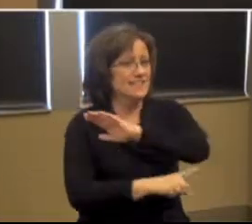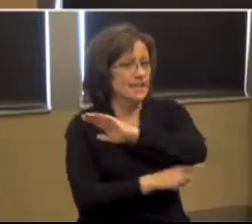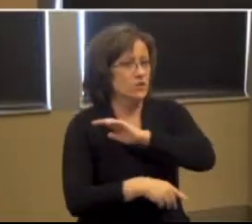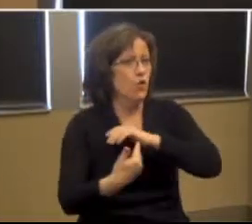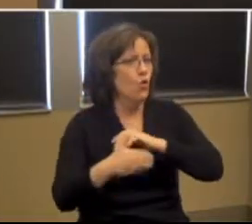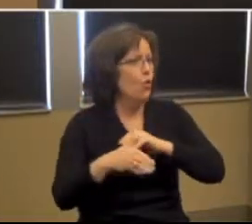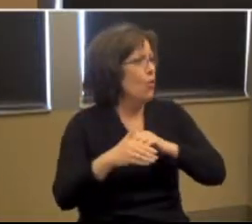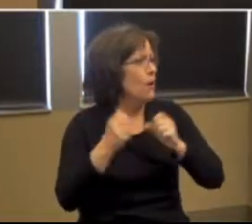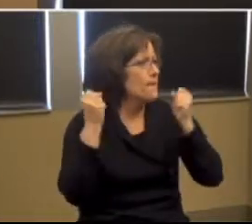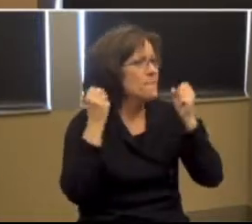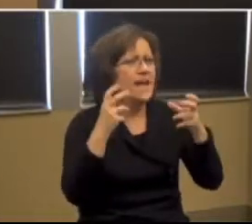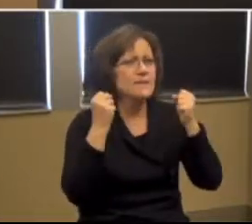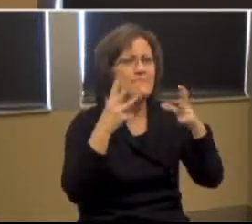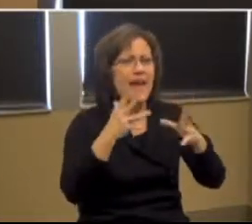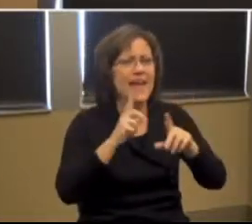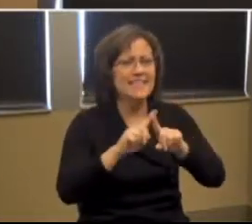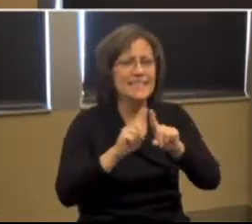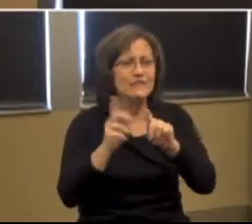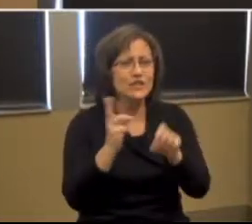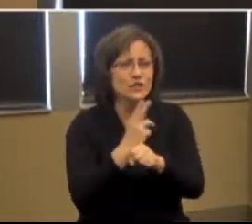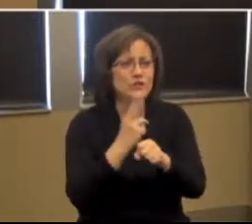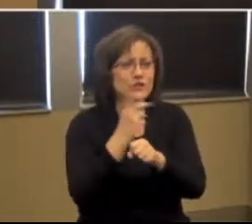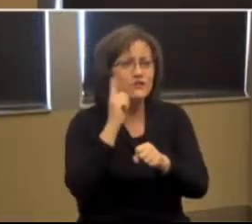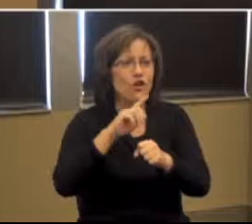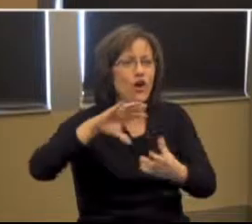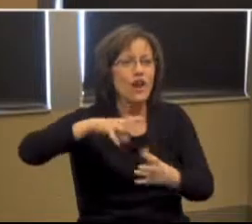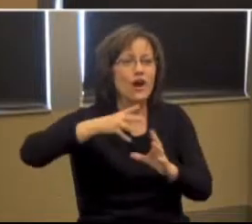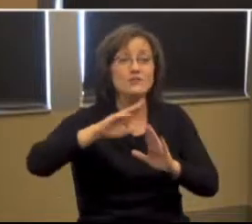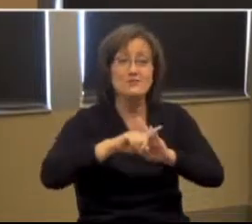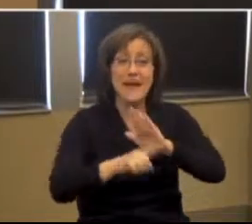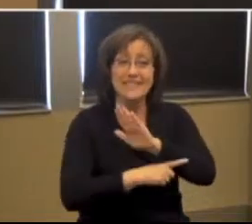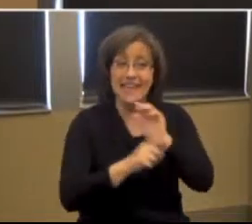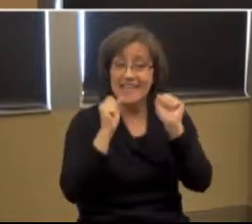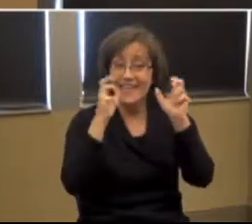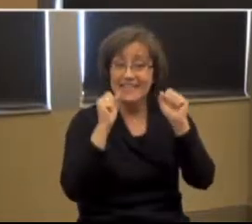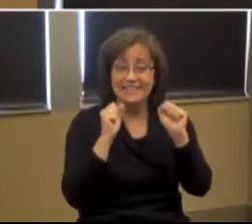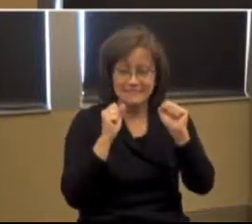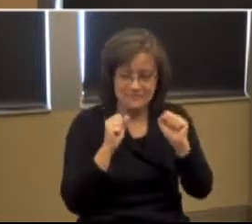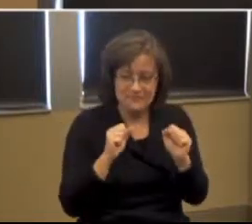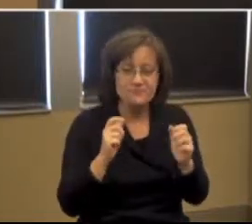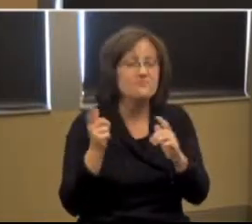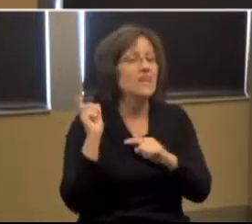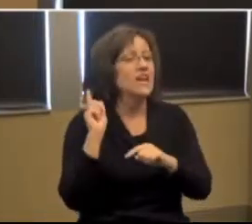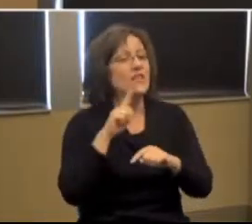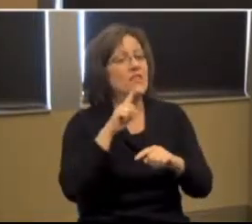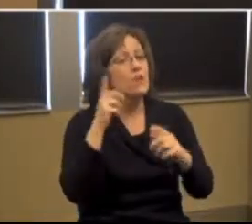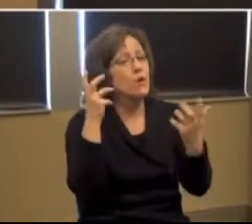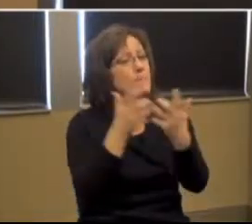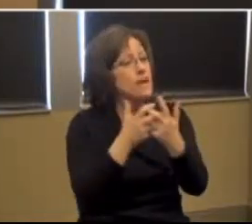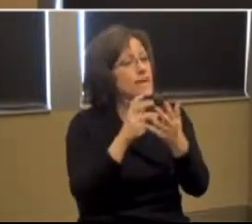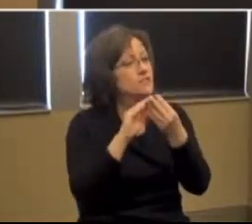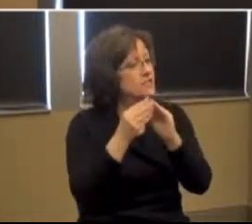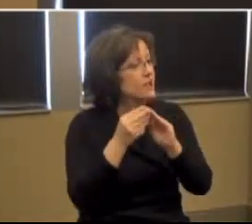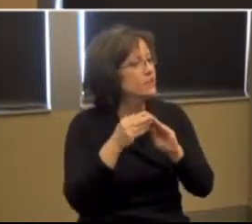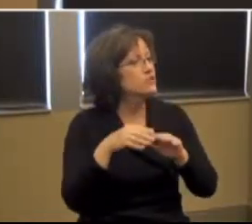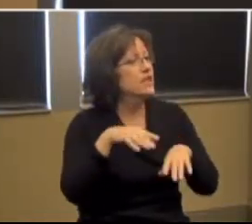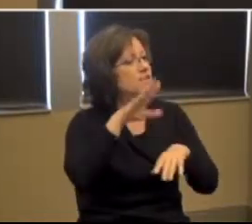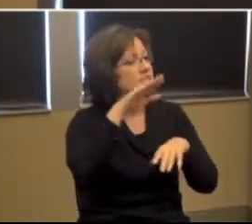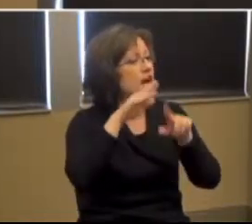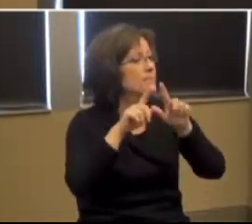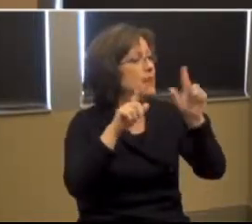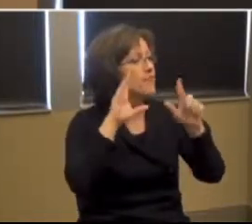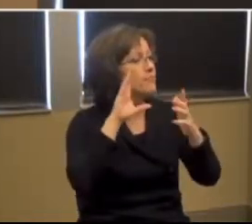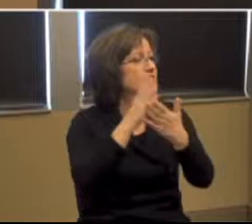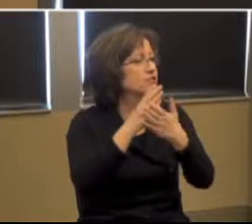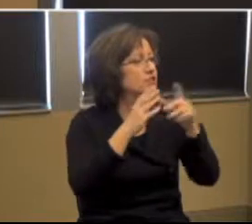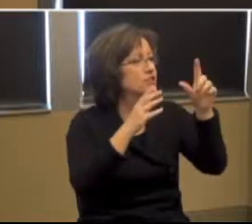is So many uses. So many. So this is kind of how this works. So you'll see they'll match those numbers in that top left picture and then it goes in